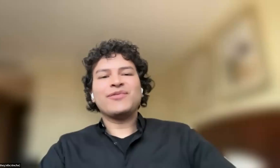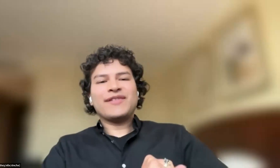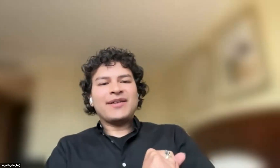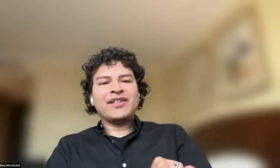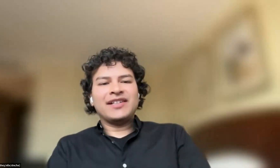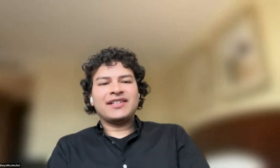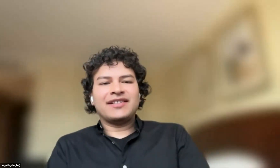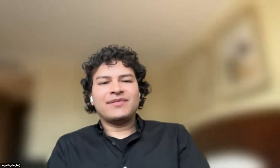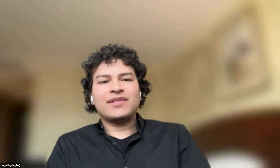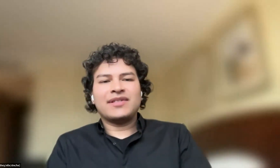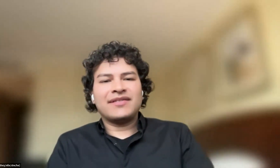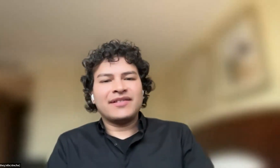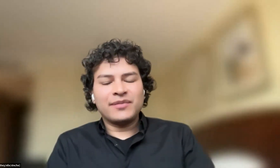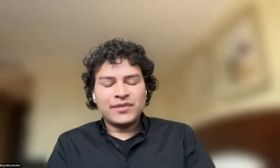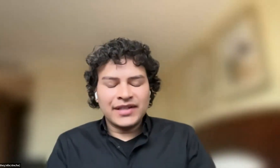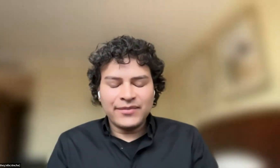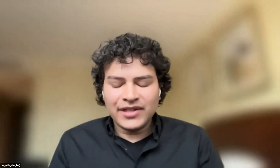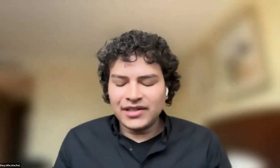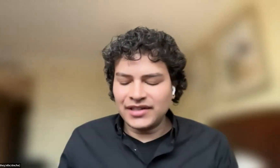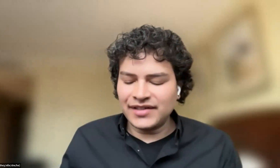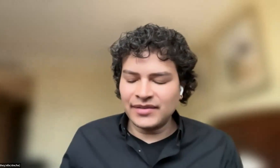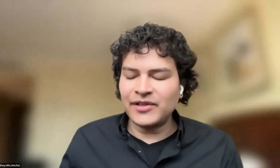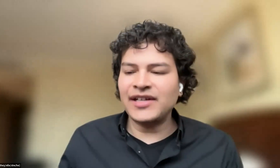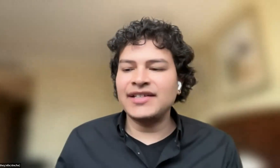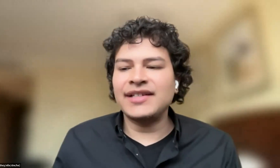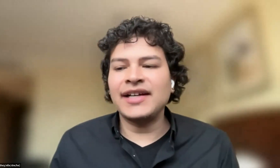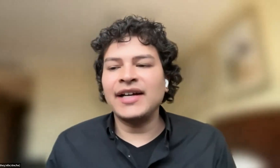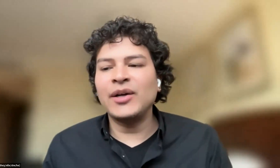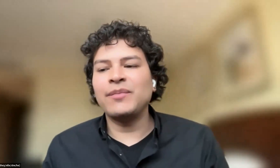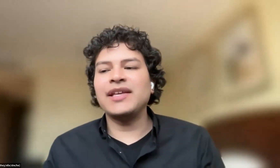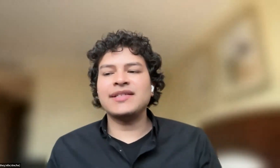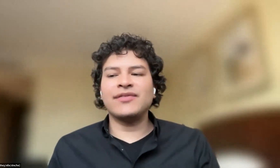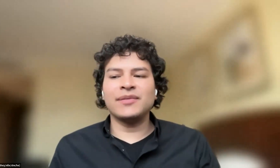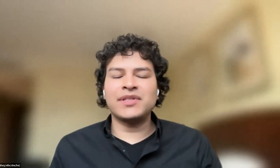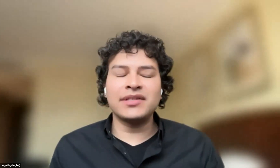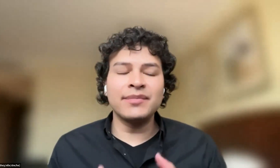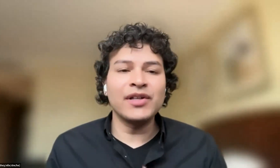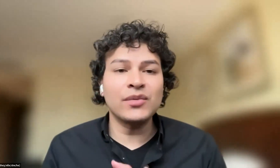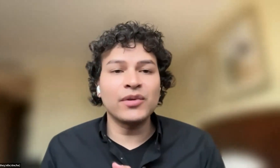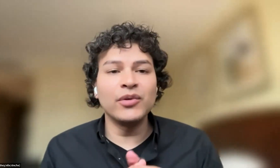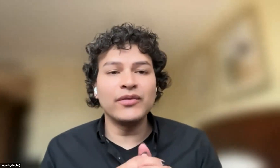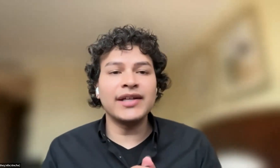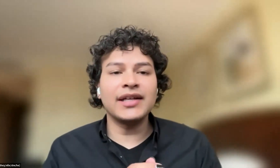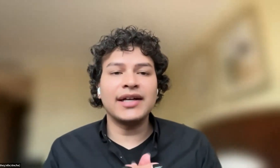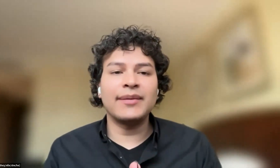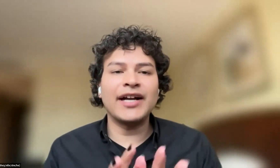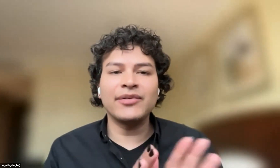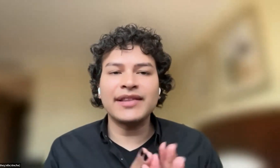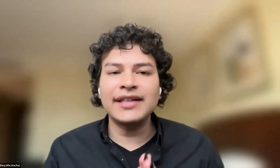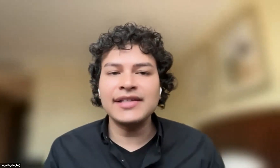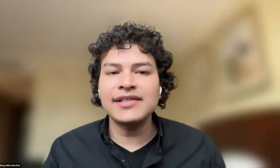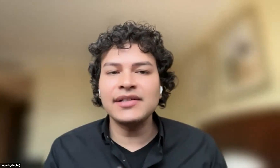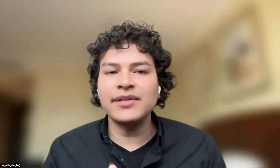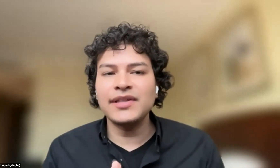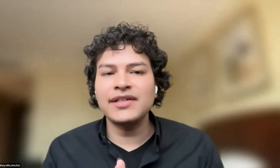Hi, thank you for that, Vanita. That's really well summarized. Yes, Philip's testimony is super moving. I